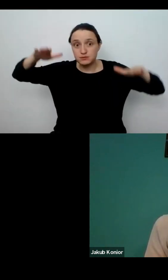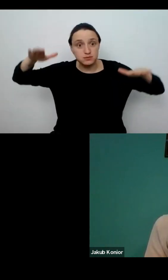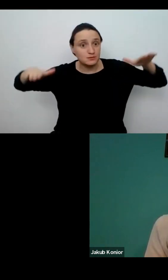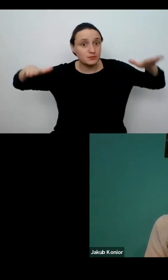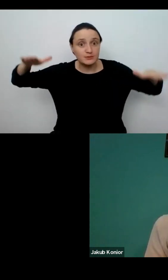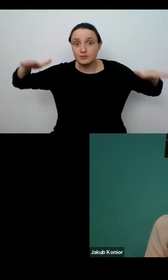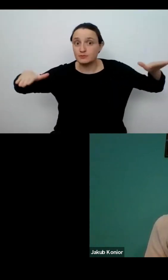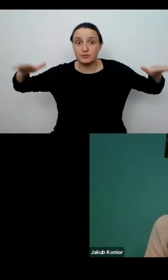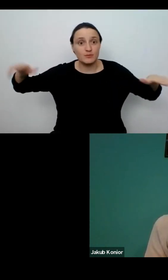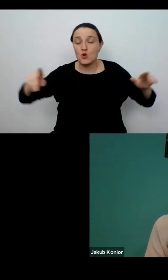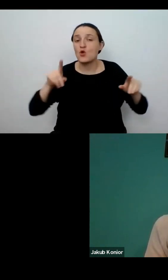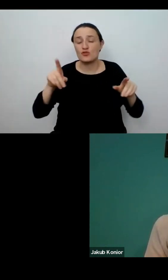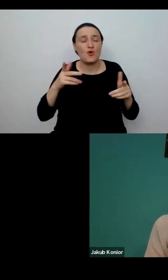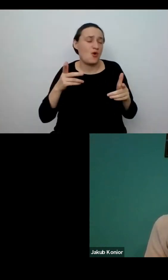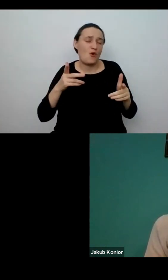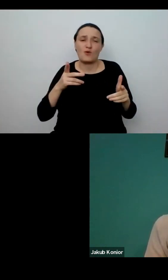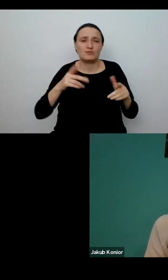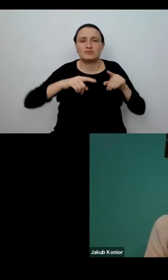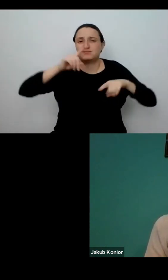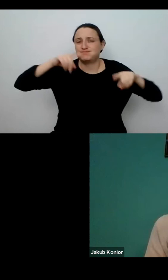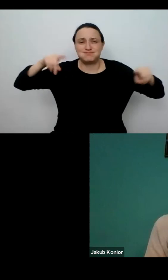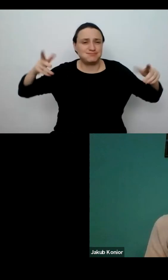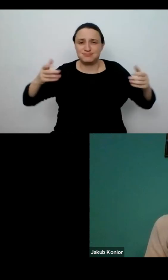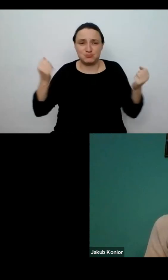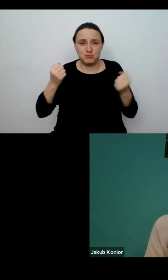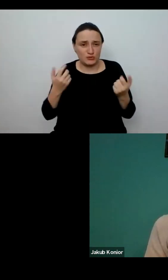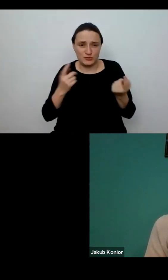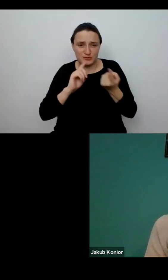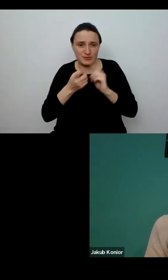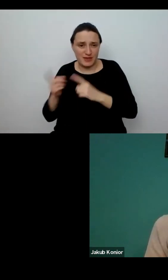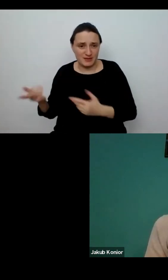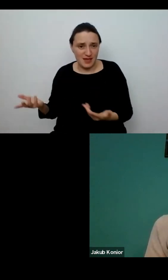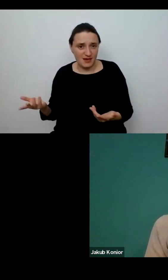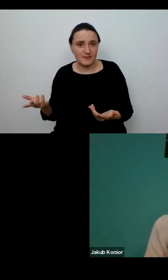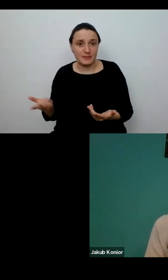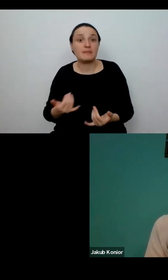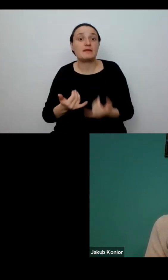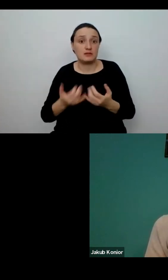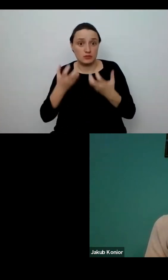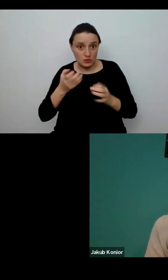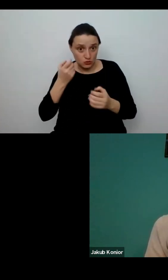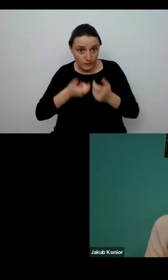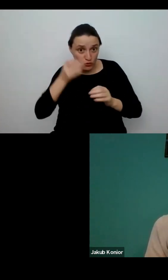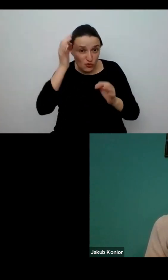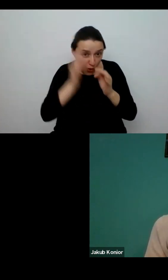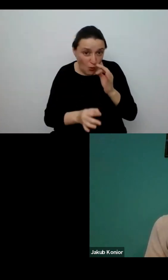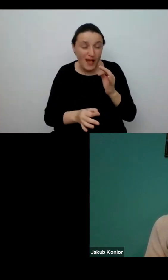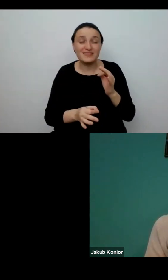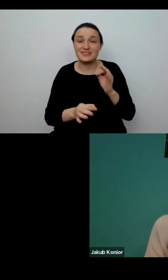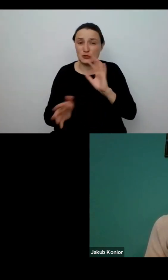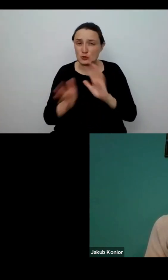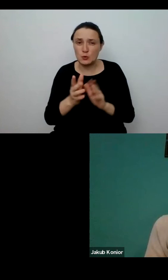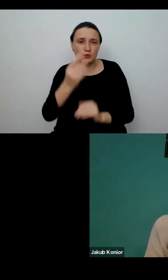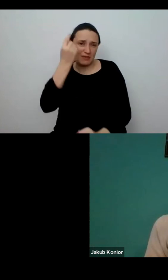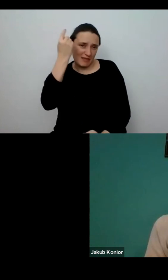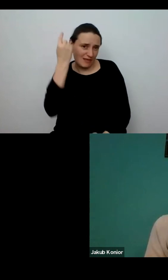That is a huge number, and the only way to combat this is to take a lot and a lot of